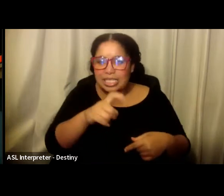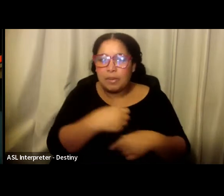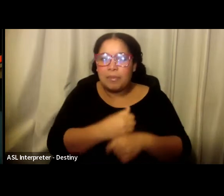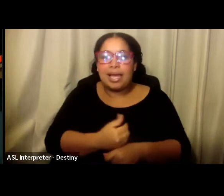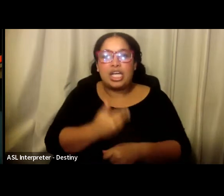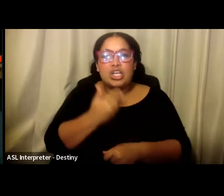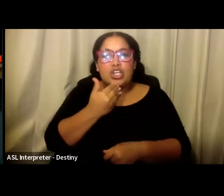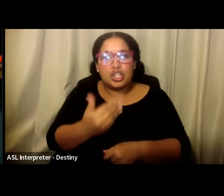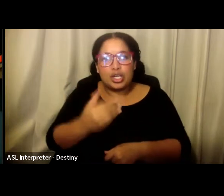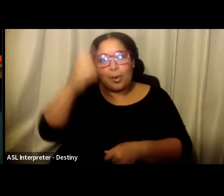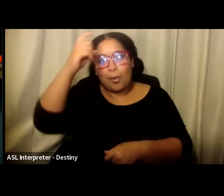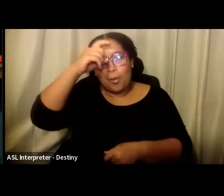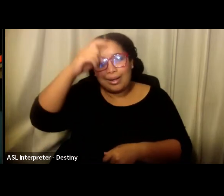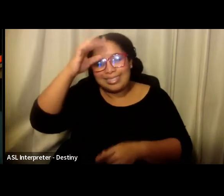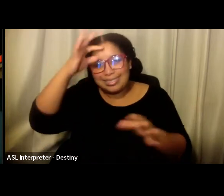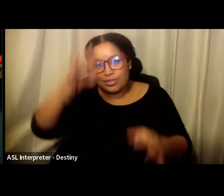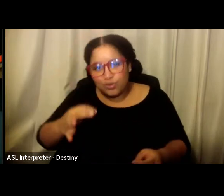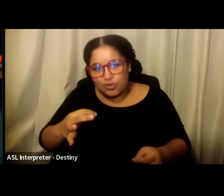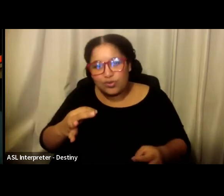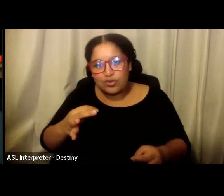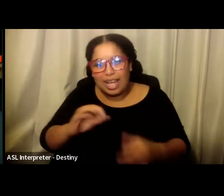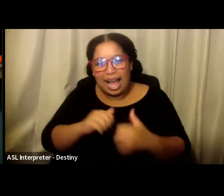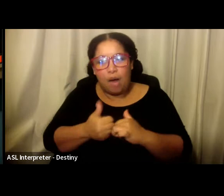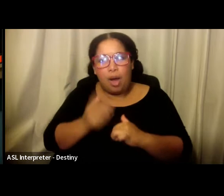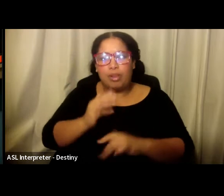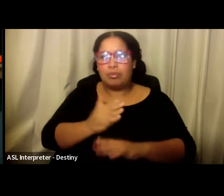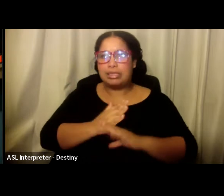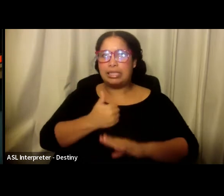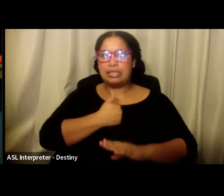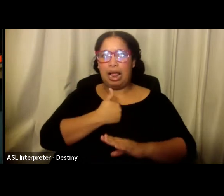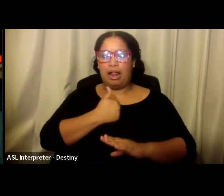informed decisions about how they're going to protect themselves.